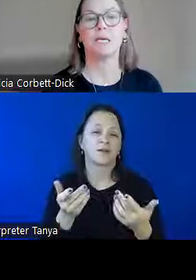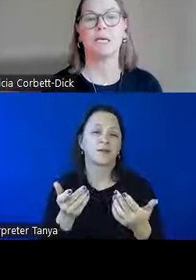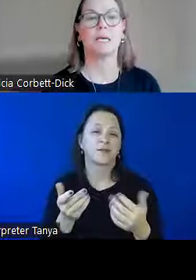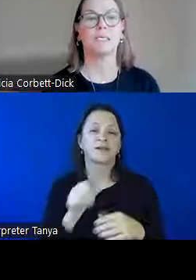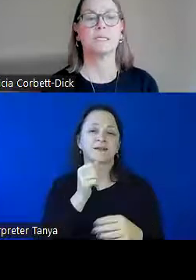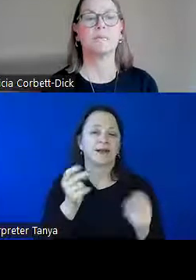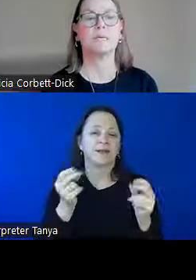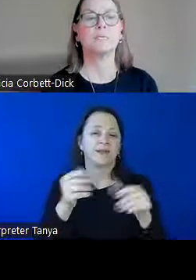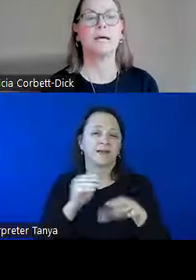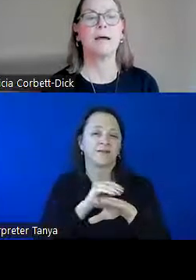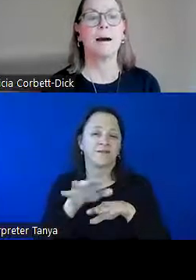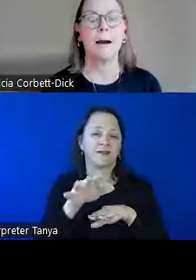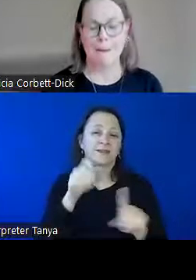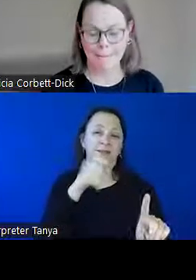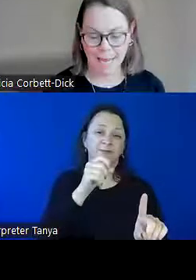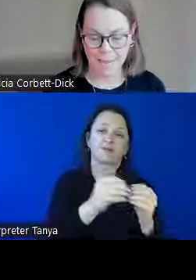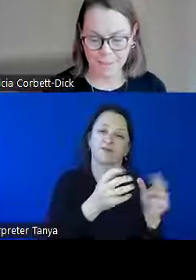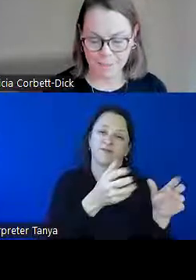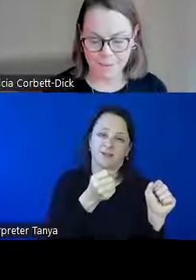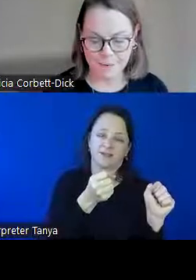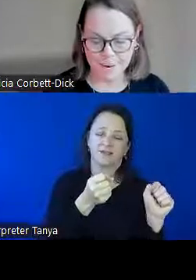not immediate like a stimulant.